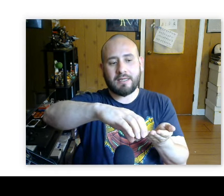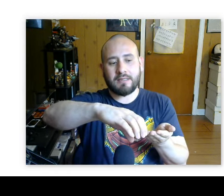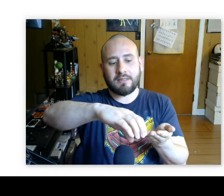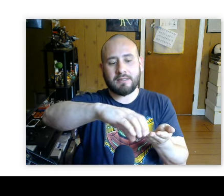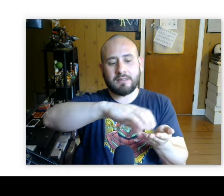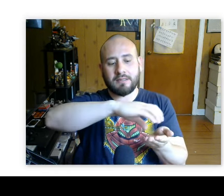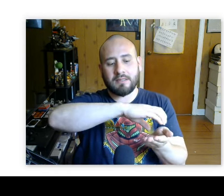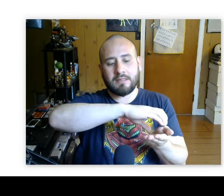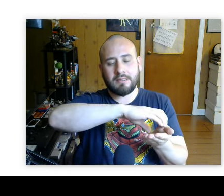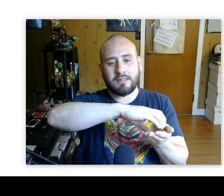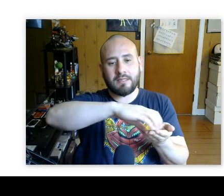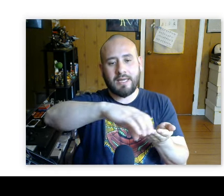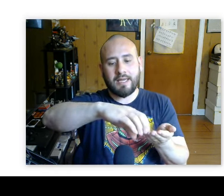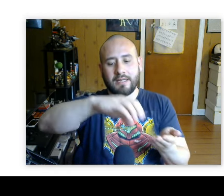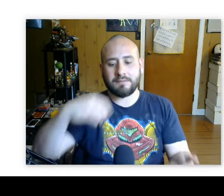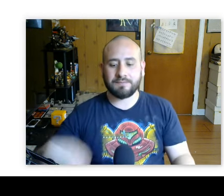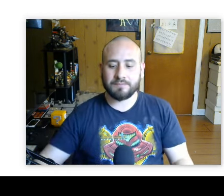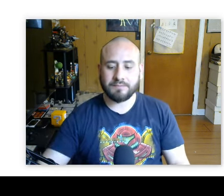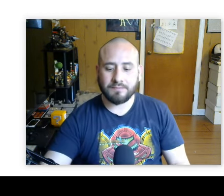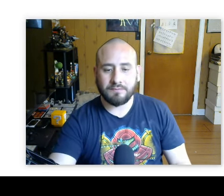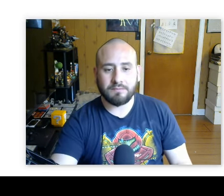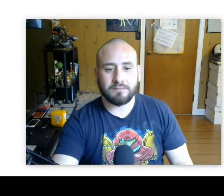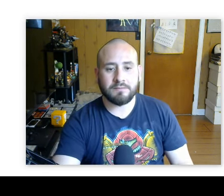Cake. Cake.